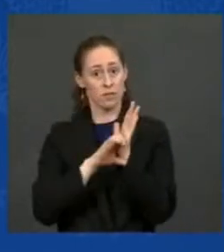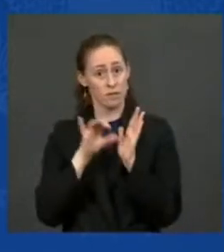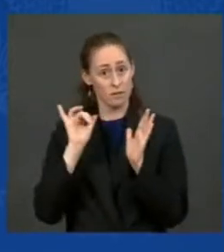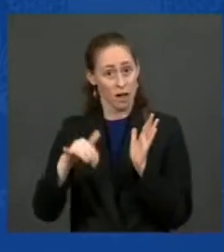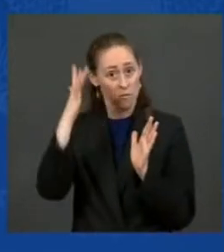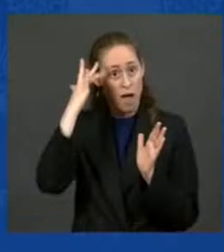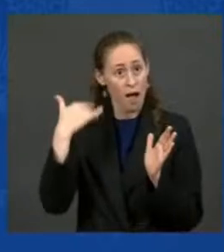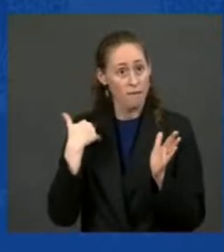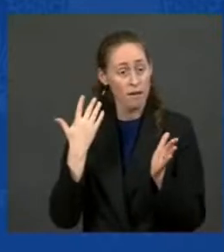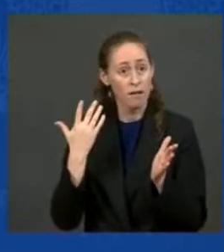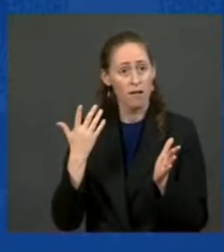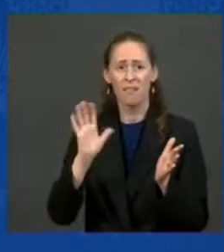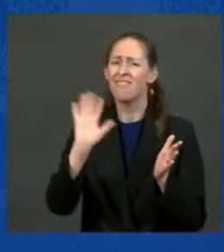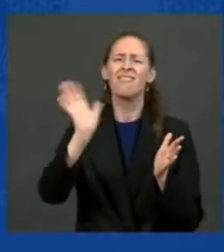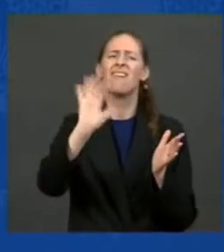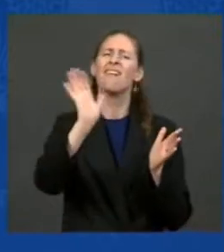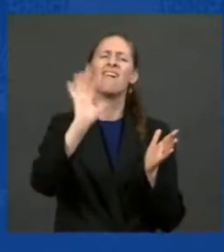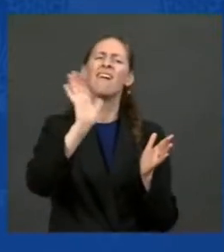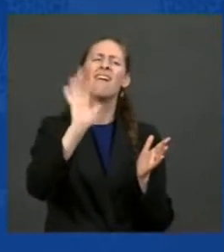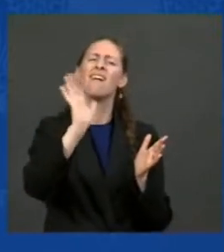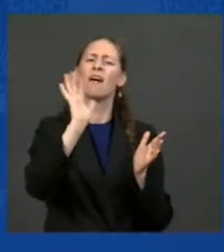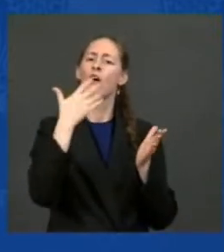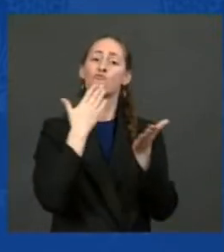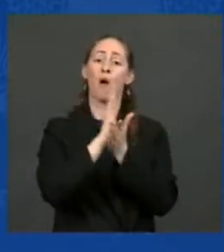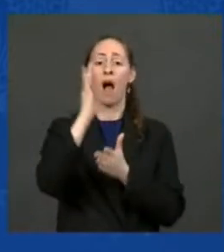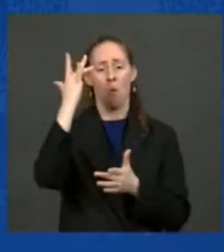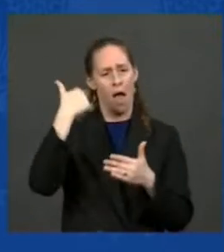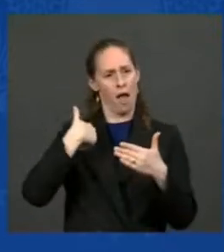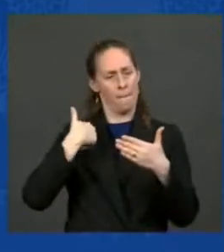my rights because I was born.